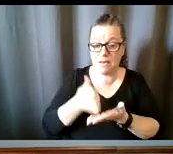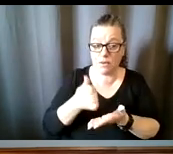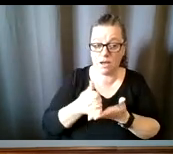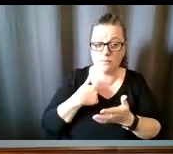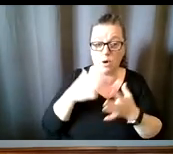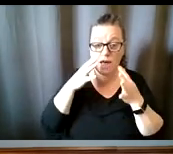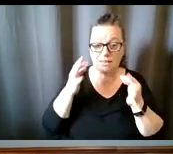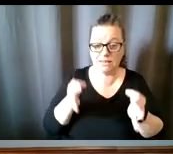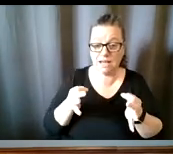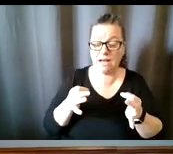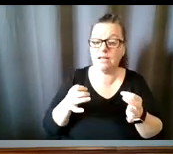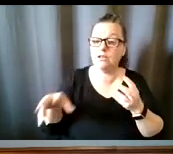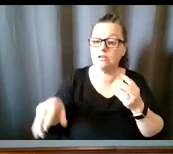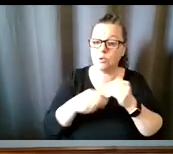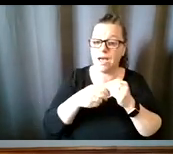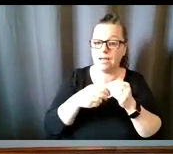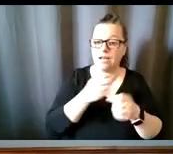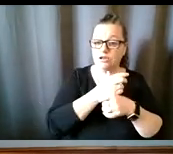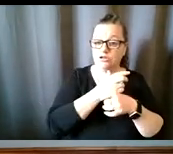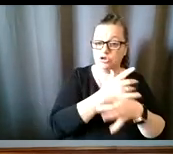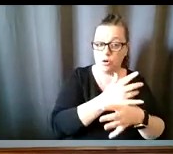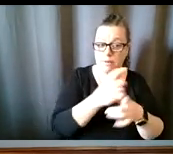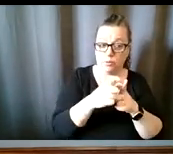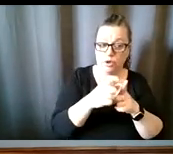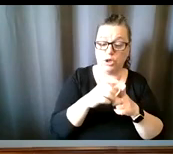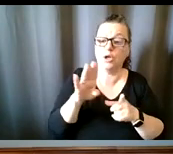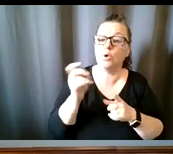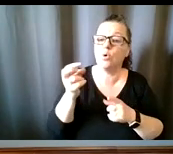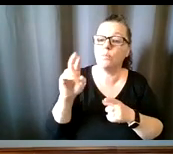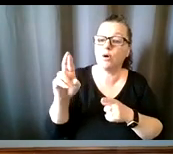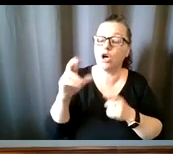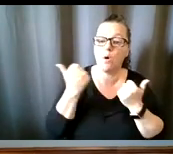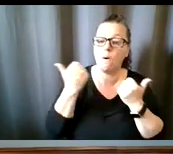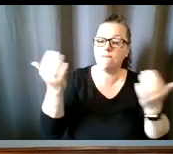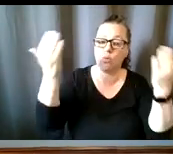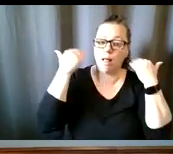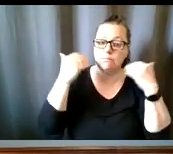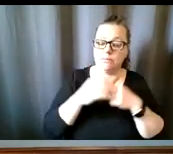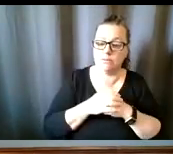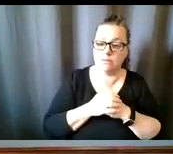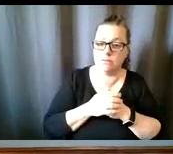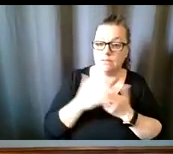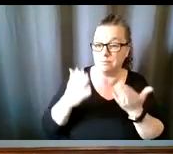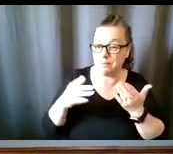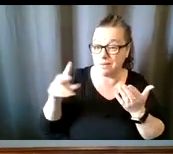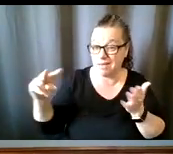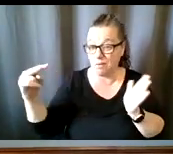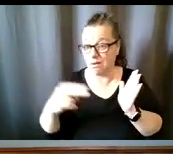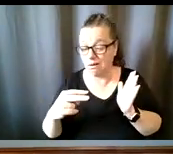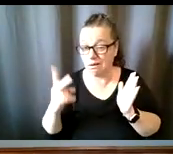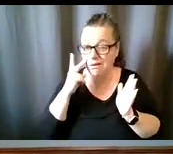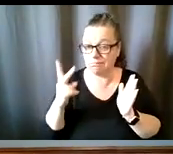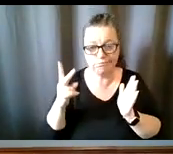decided to put a German prefix on that. And I said, I'm uber overwhelmed, a lot of letters. Maybe they'll get the hint. They